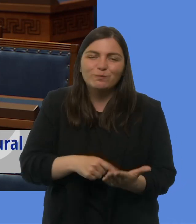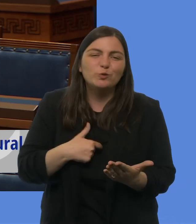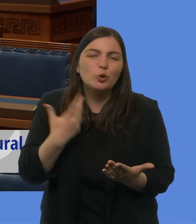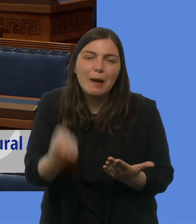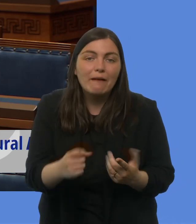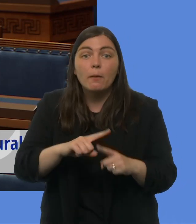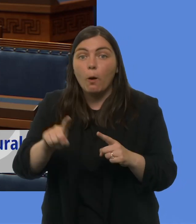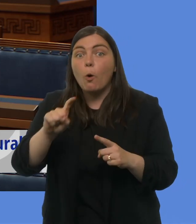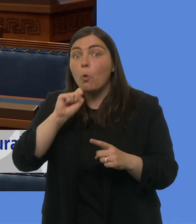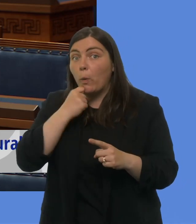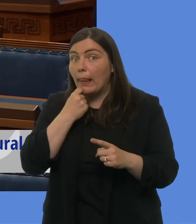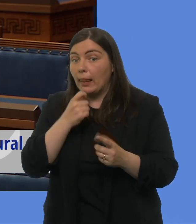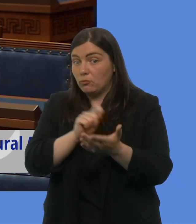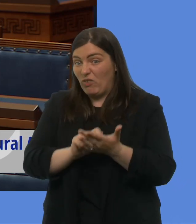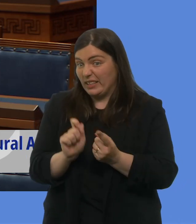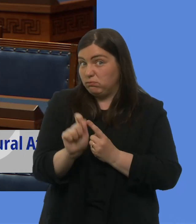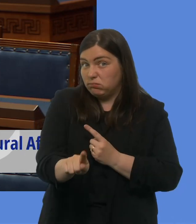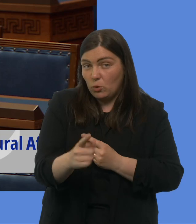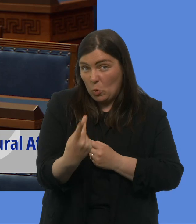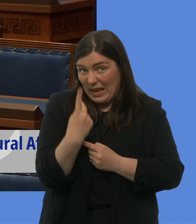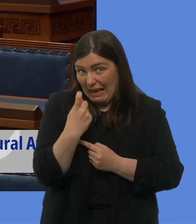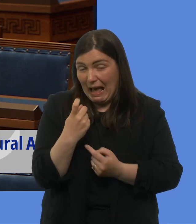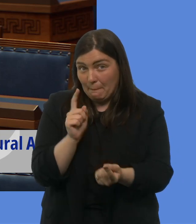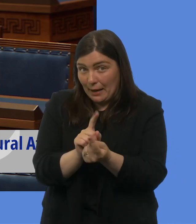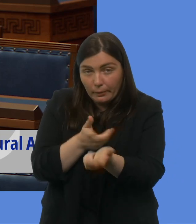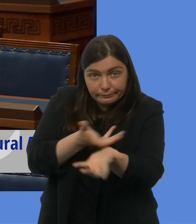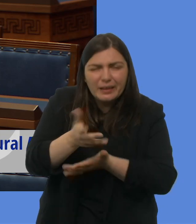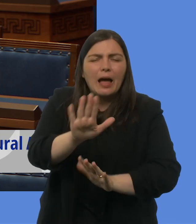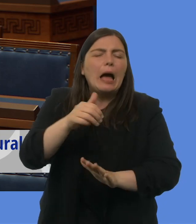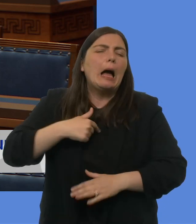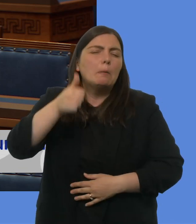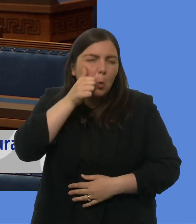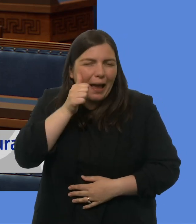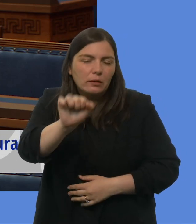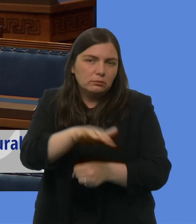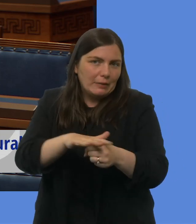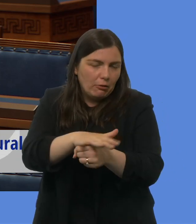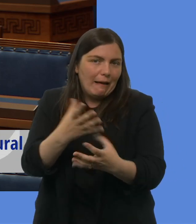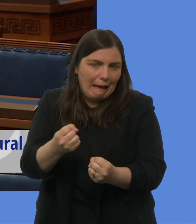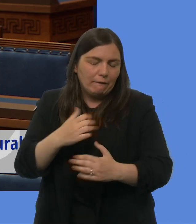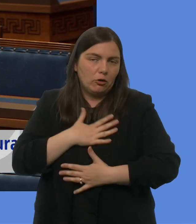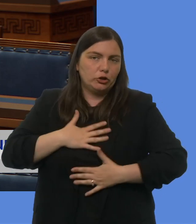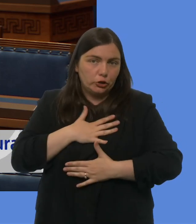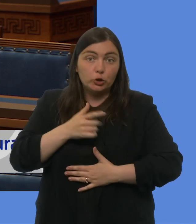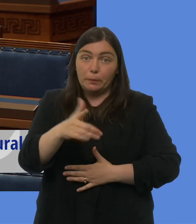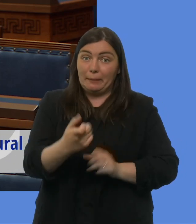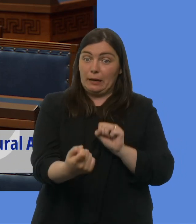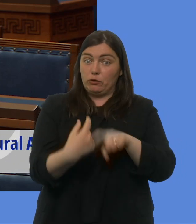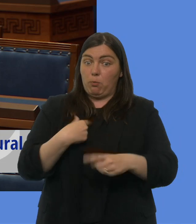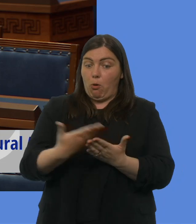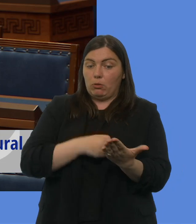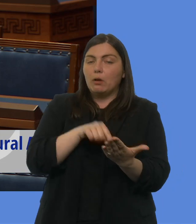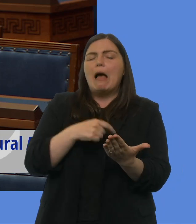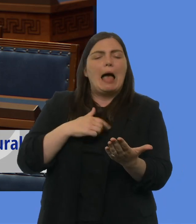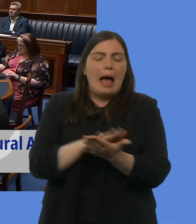we can meet to go over that. But I'm very conscious of the concerns from your constituents in relation to this. You adequately articulate them, and I'm happy to engage with you in